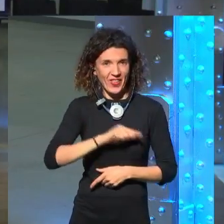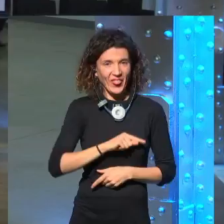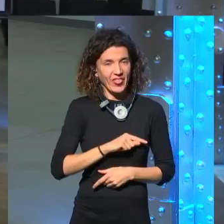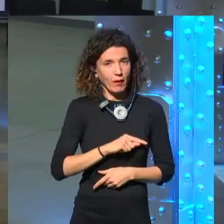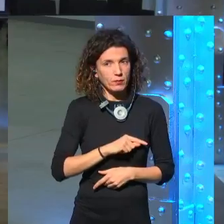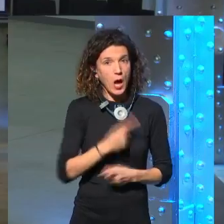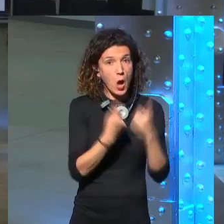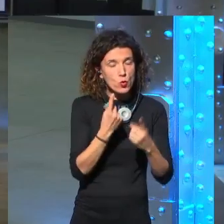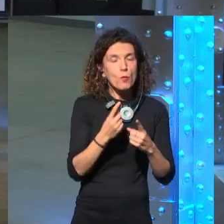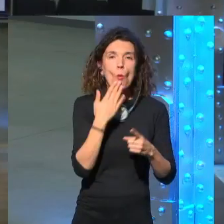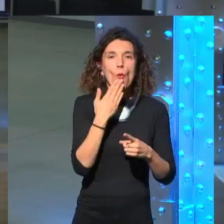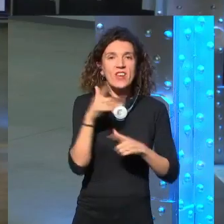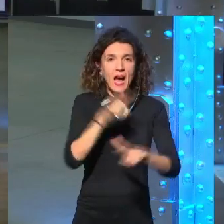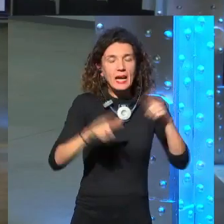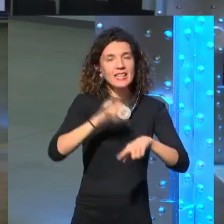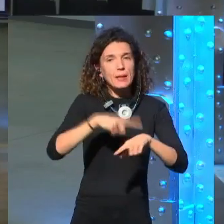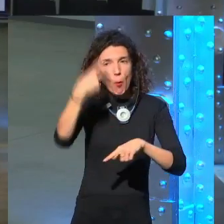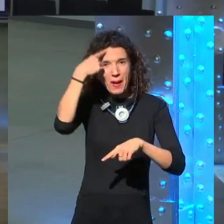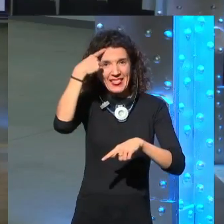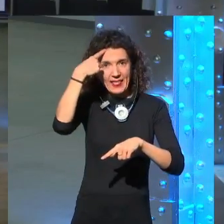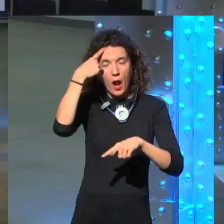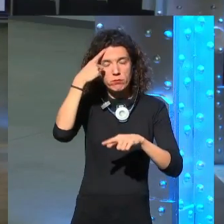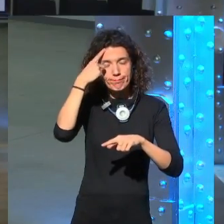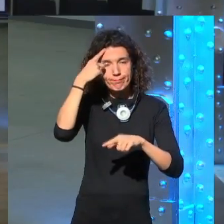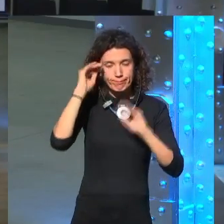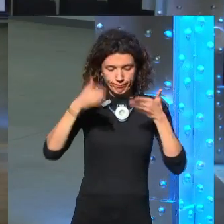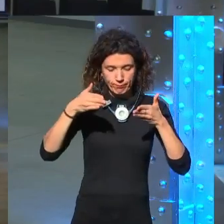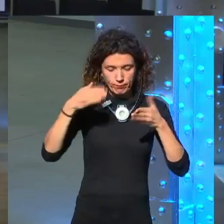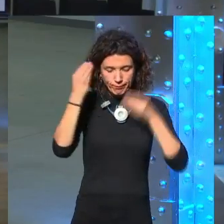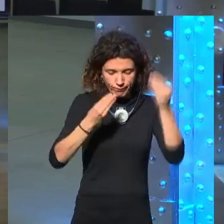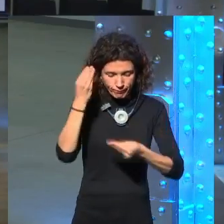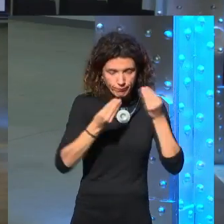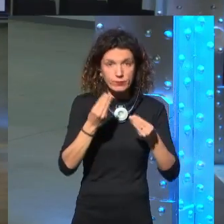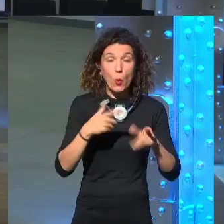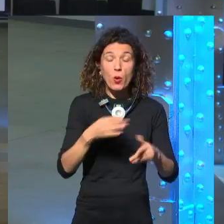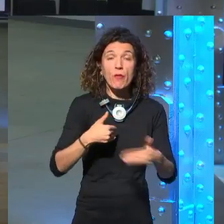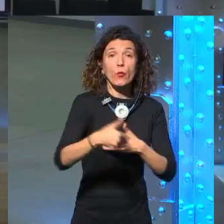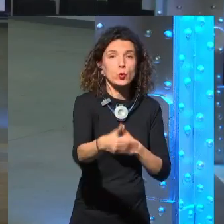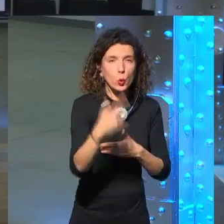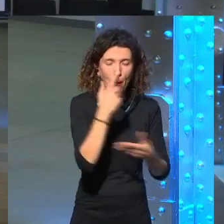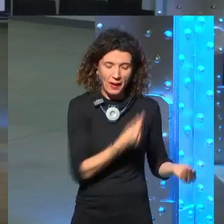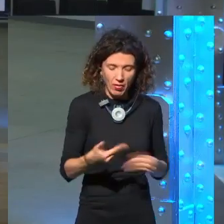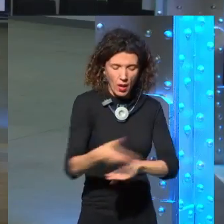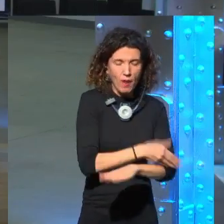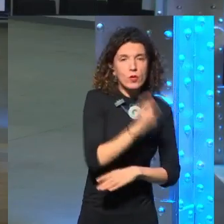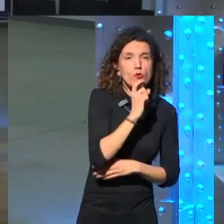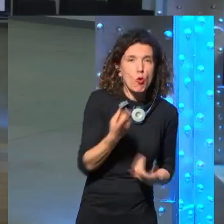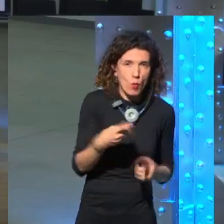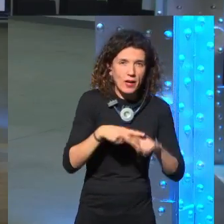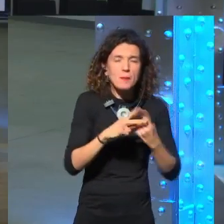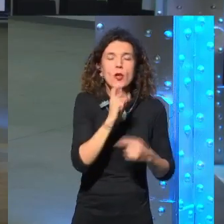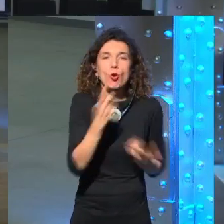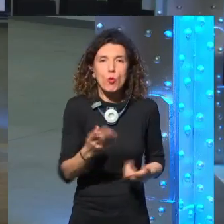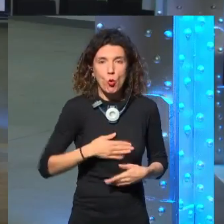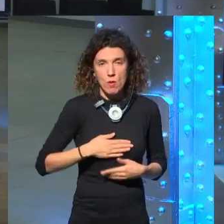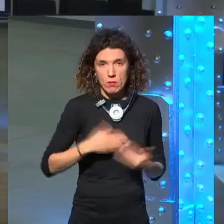travel. And one of our best tools for trying to predict what might happen in the future is my own subject of